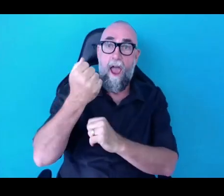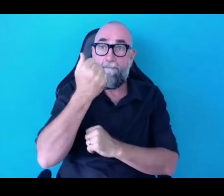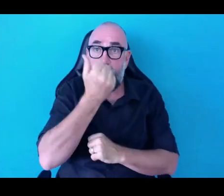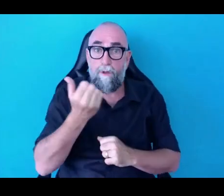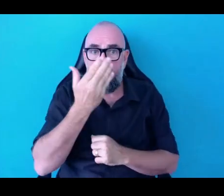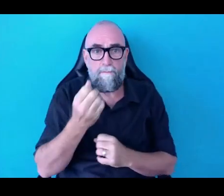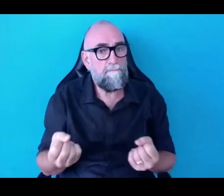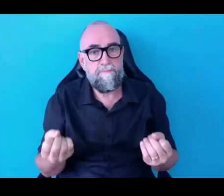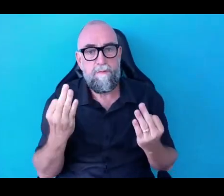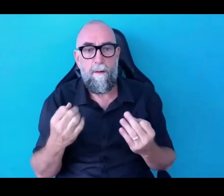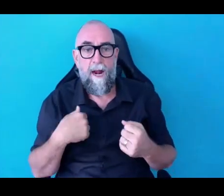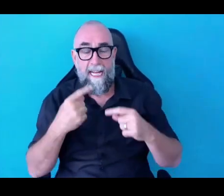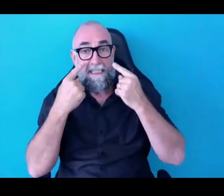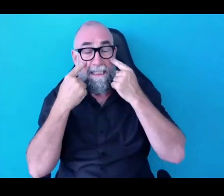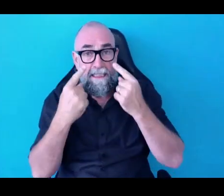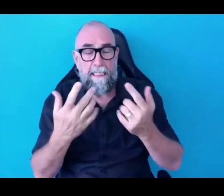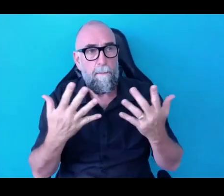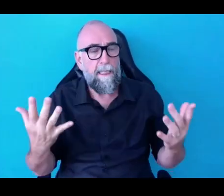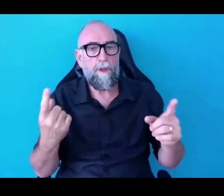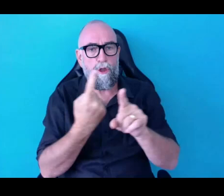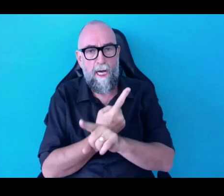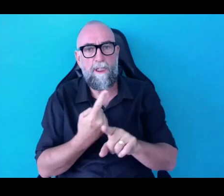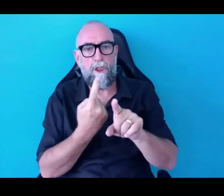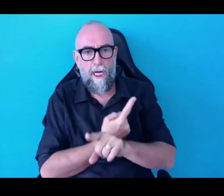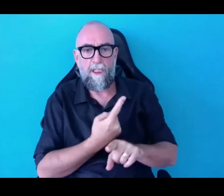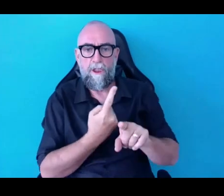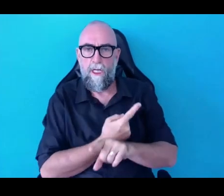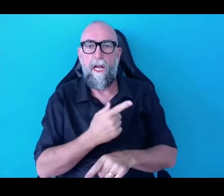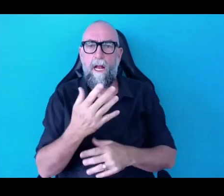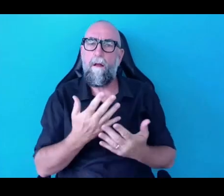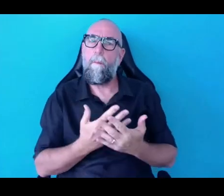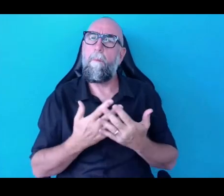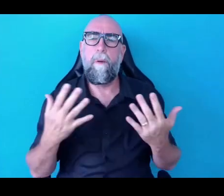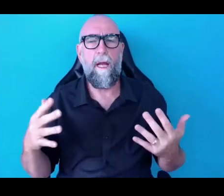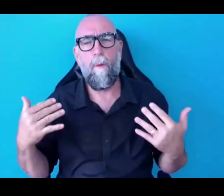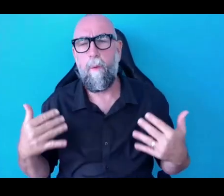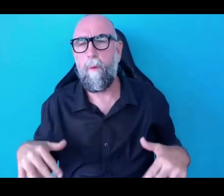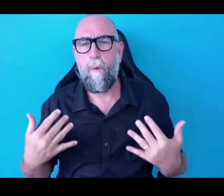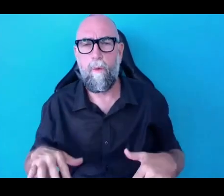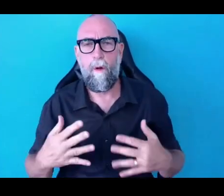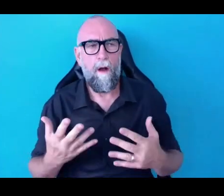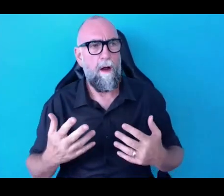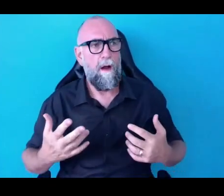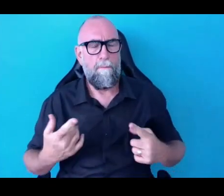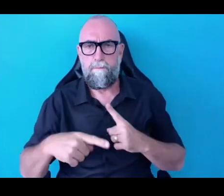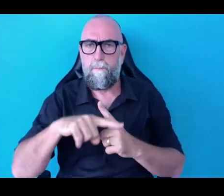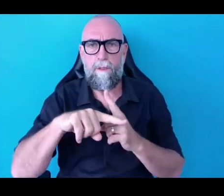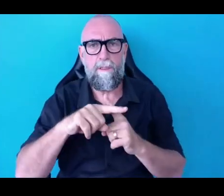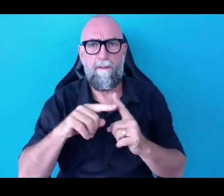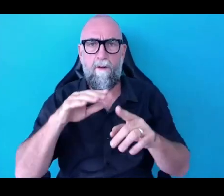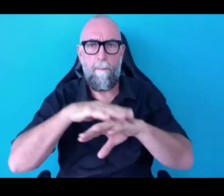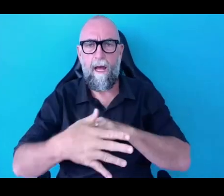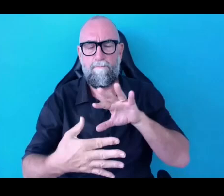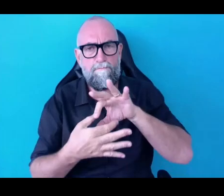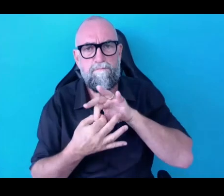very hopeful feeling of optimism for the next generation and that engagement with a much broader and diverse audience.